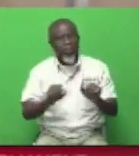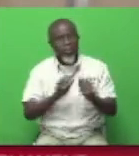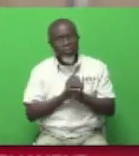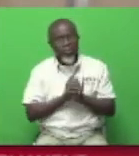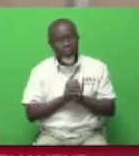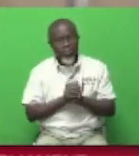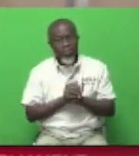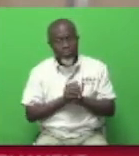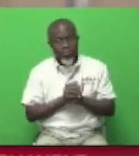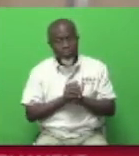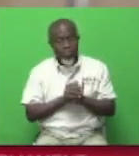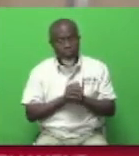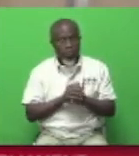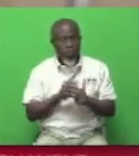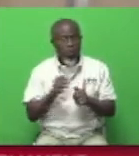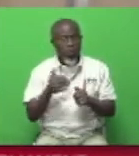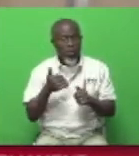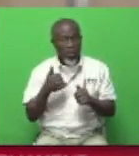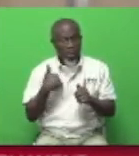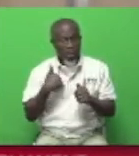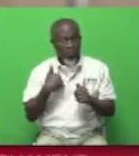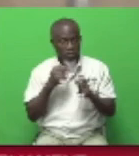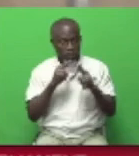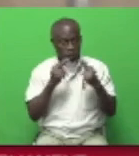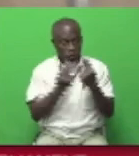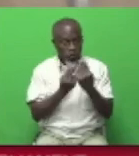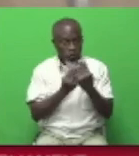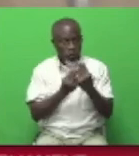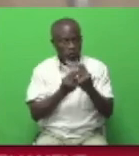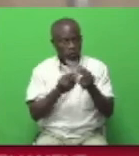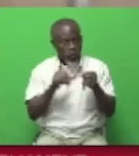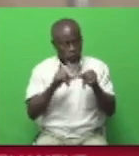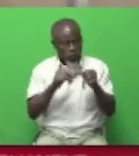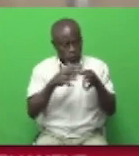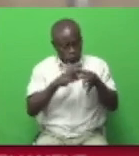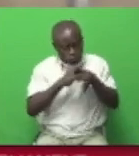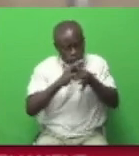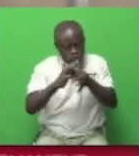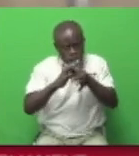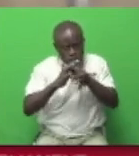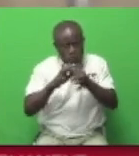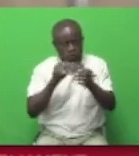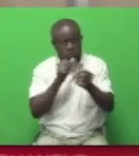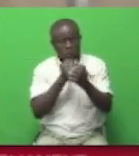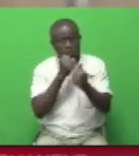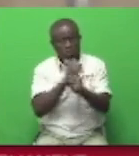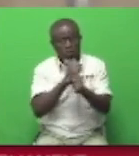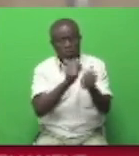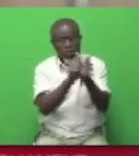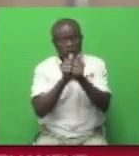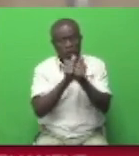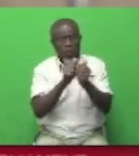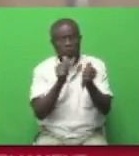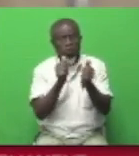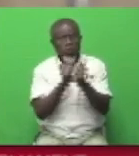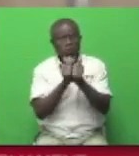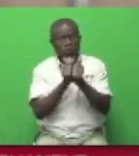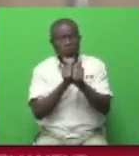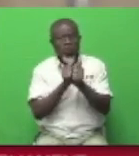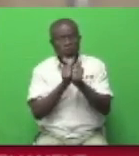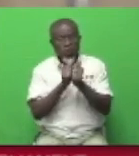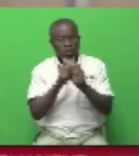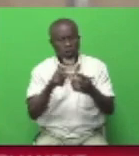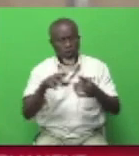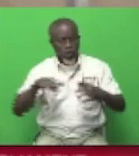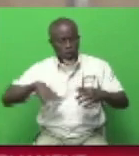and achievements, what does this unit has done? They have collaborated with the Law Reform Commission and the Chief Parliamentary Counsel